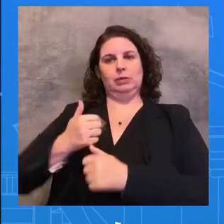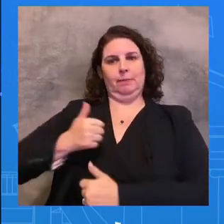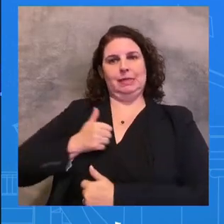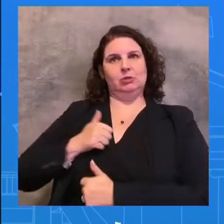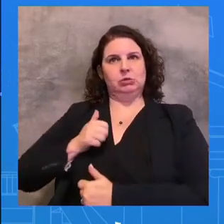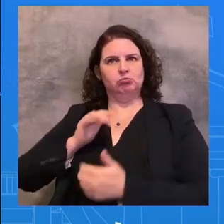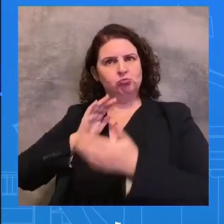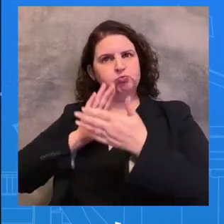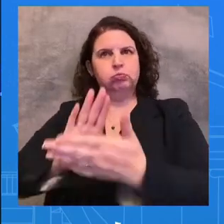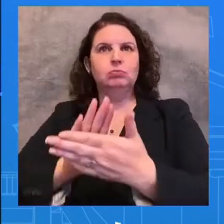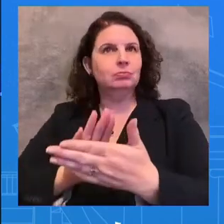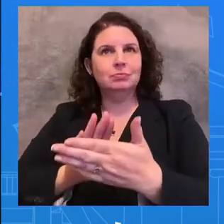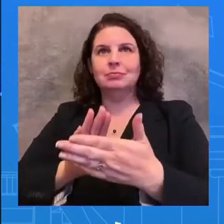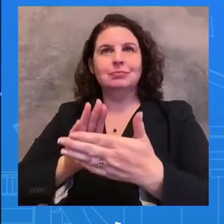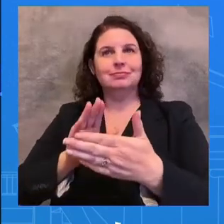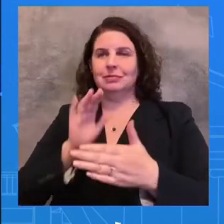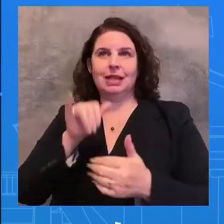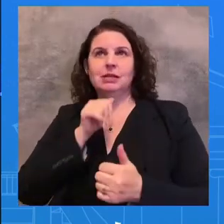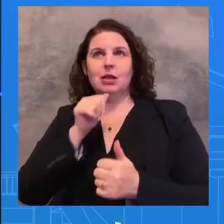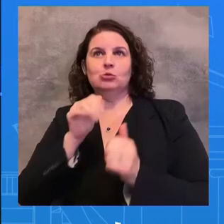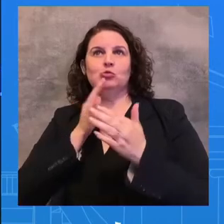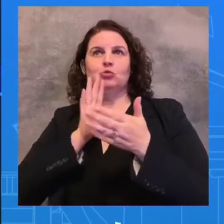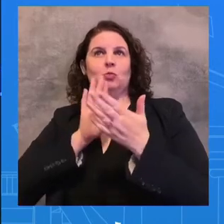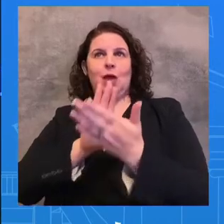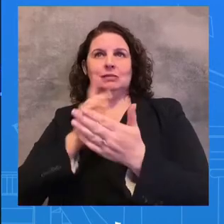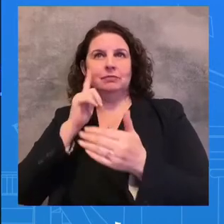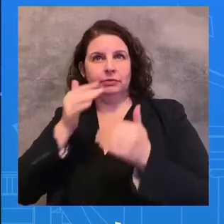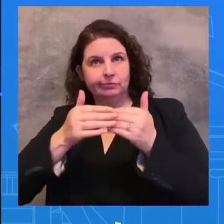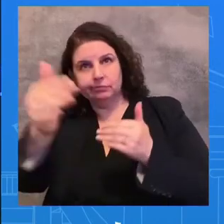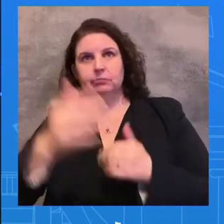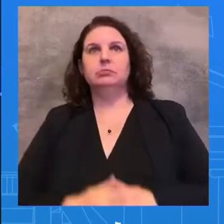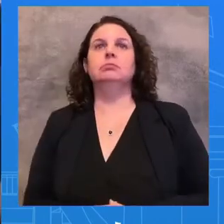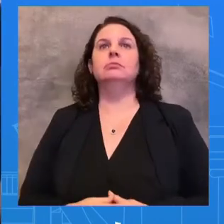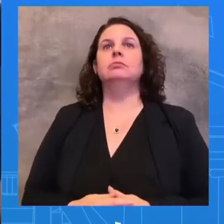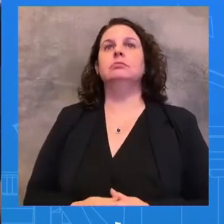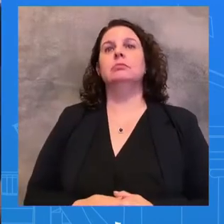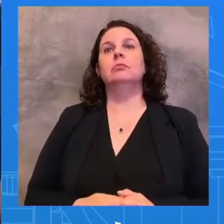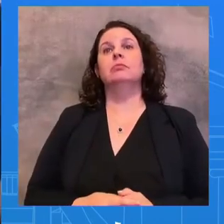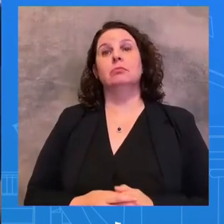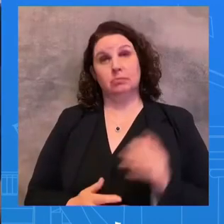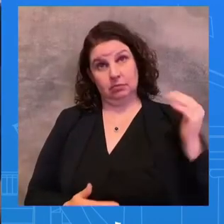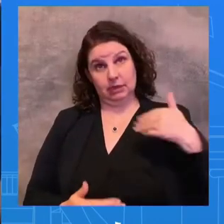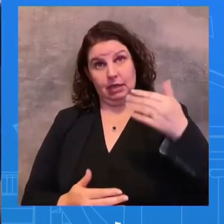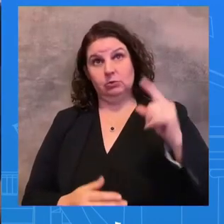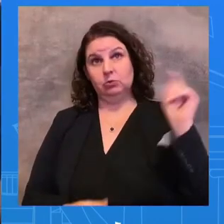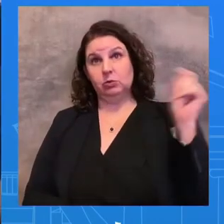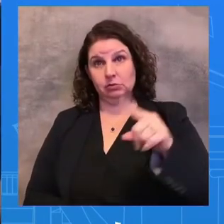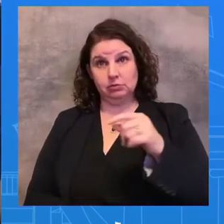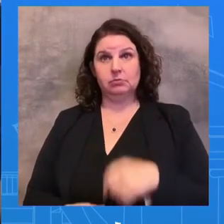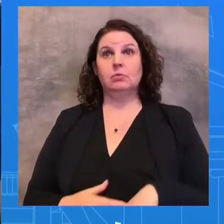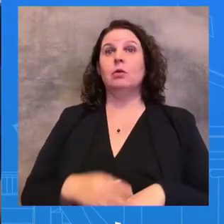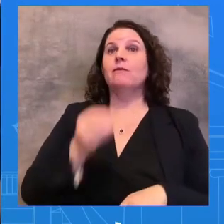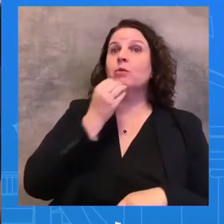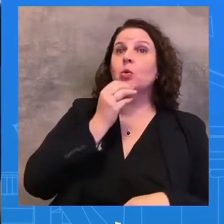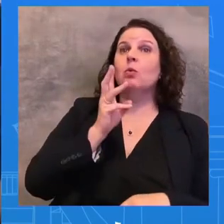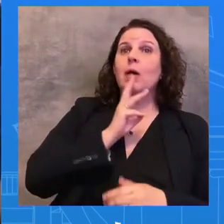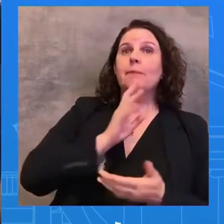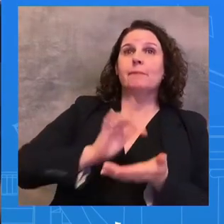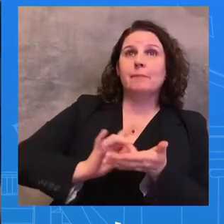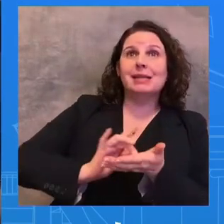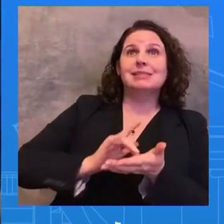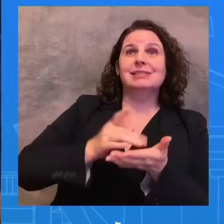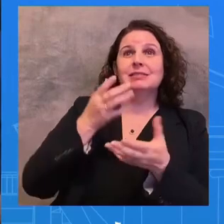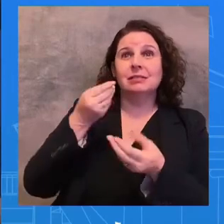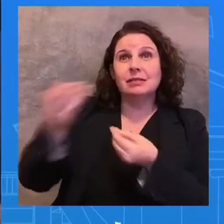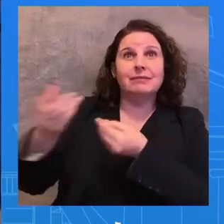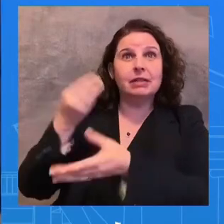is the provision of humanitarian aid and food to the people of Gaza. The Pentagon, within the last 24 hours, said that they did not believe that any of the aid from the pier where the